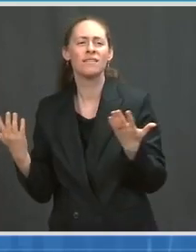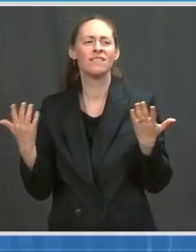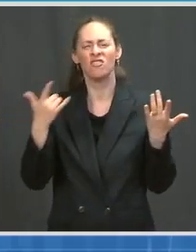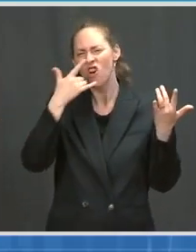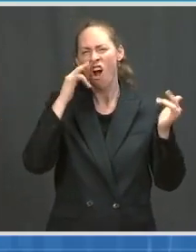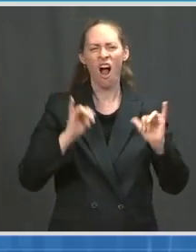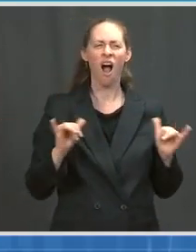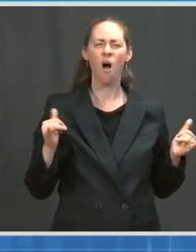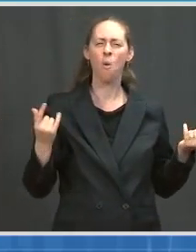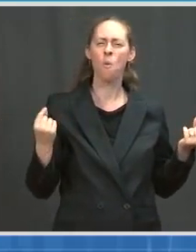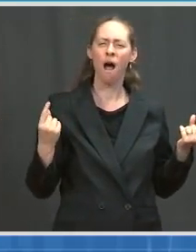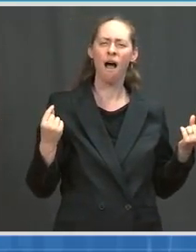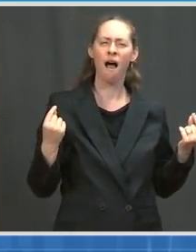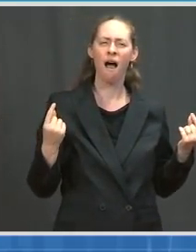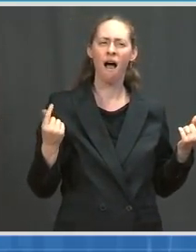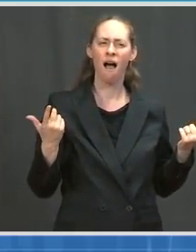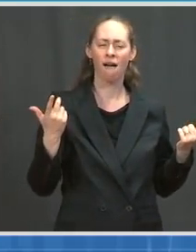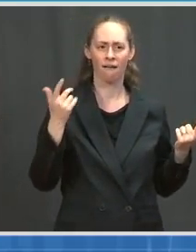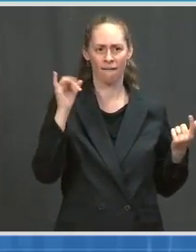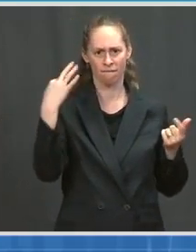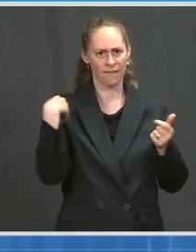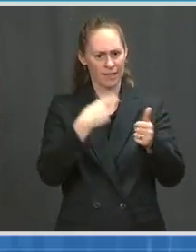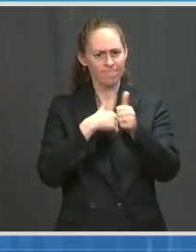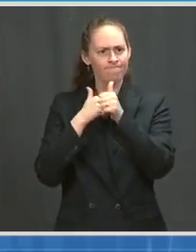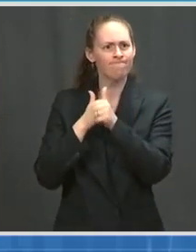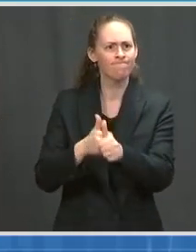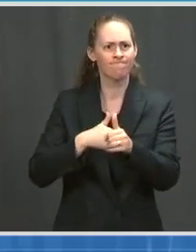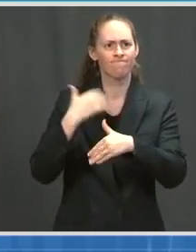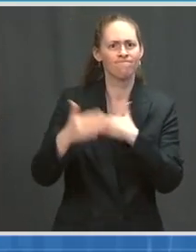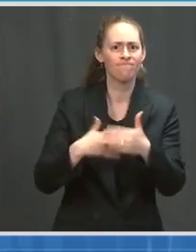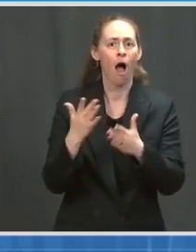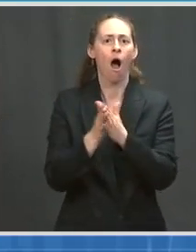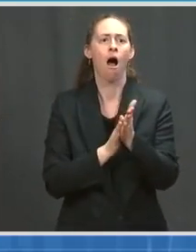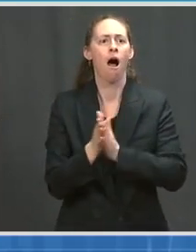to get vaccinated and to follow some of these mitigation measures in this